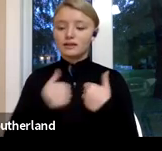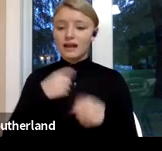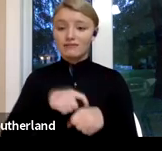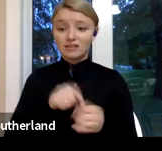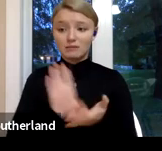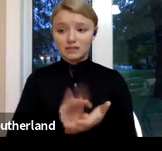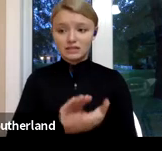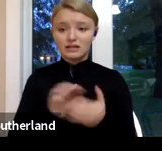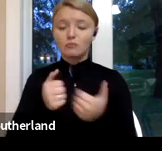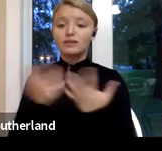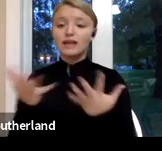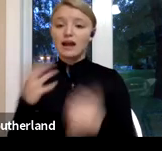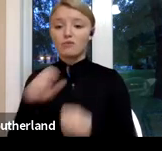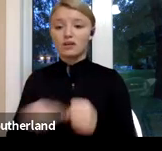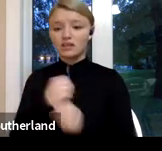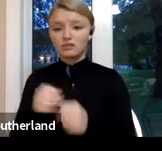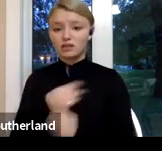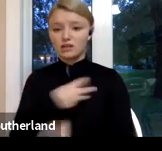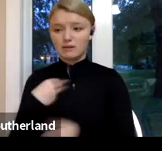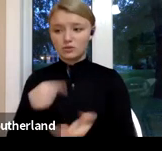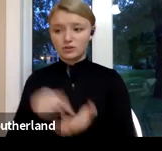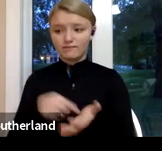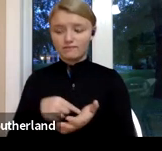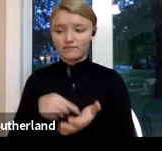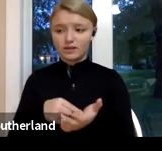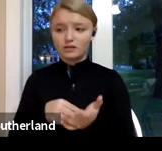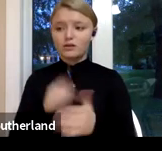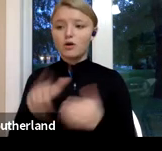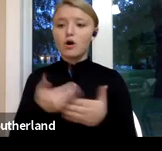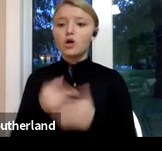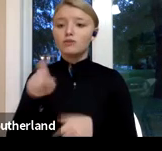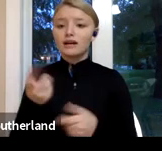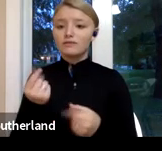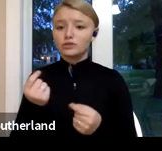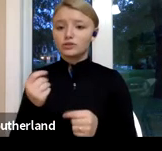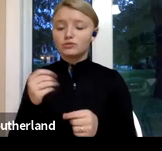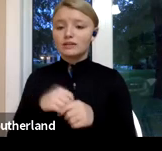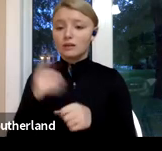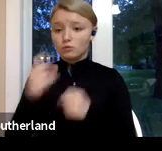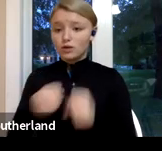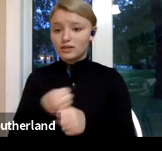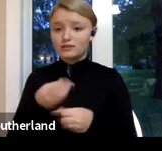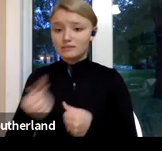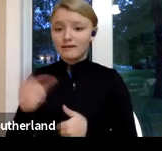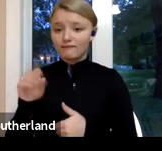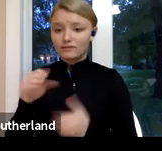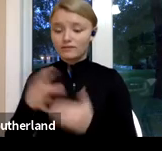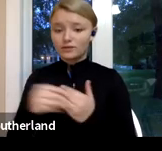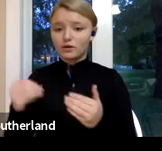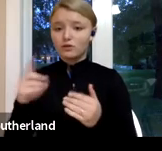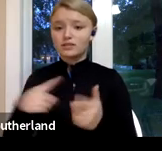is in 1 year spend $50 and then your membership is automatically renewed.